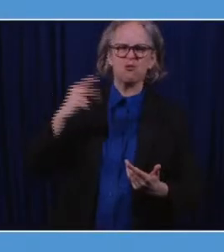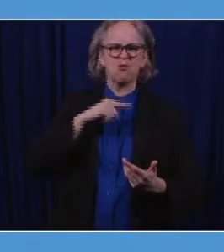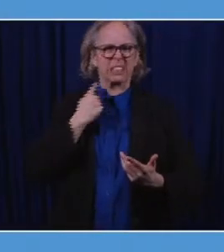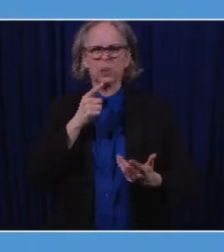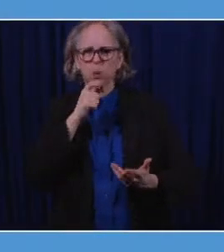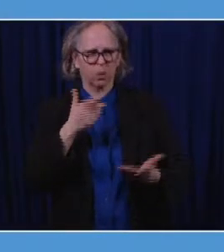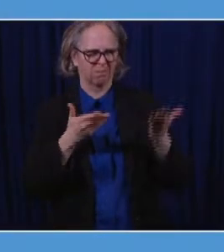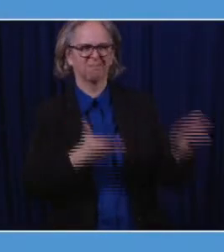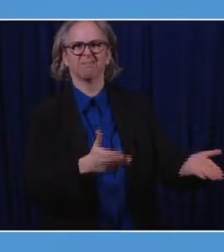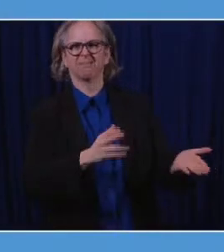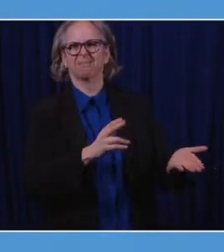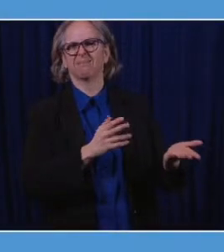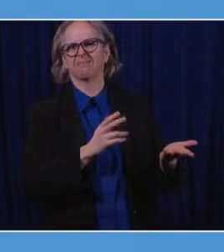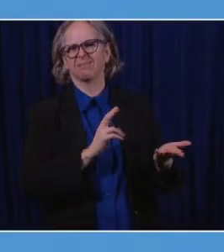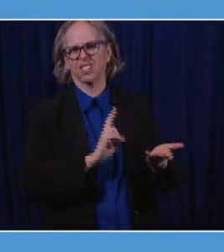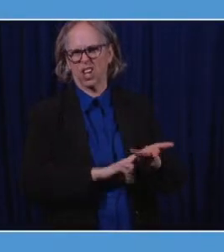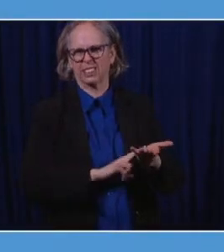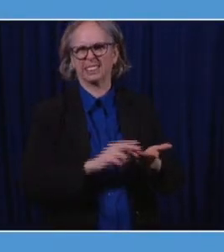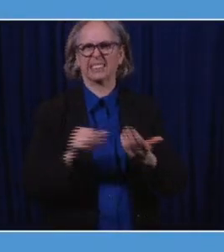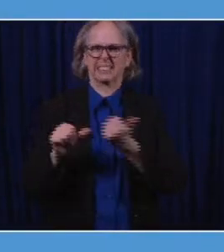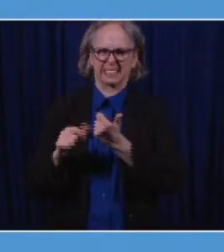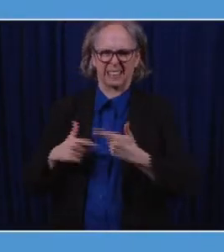some slides, and then we'll go to questions.